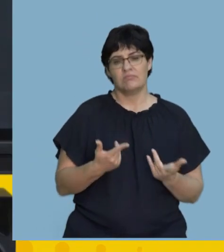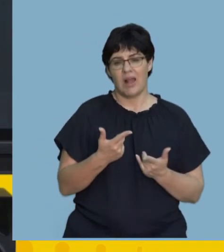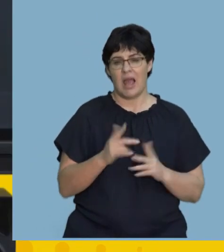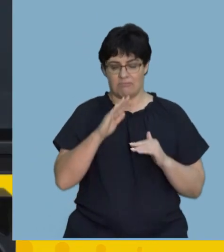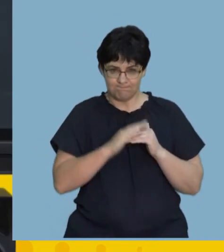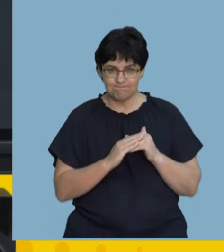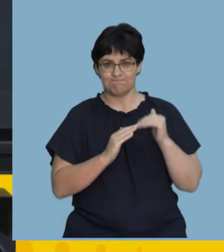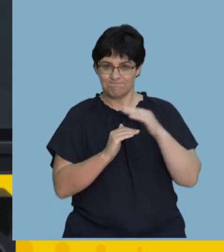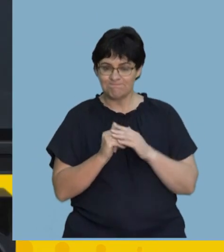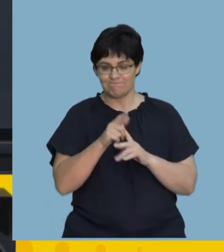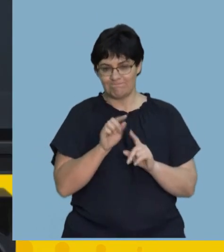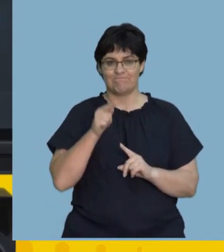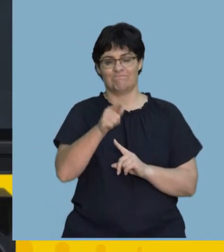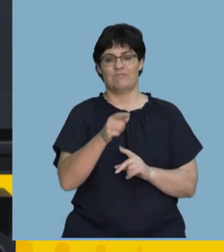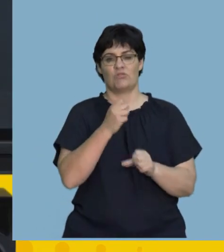build-up to,